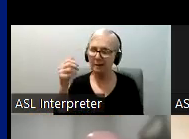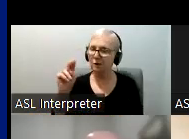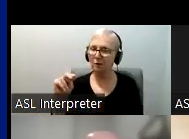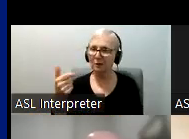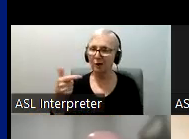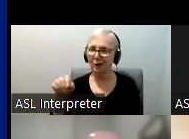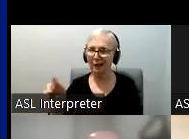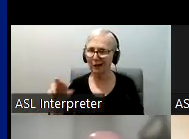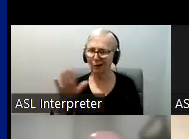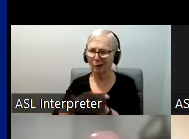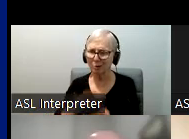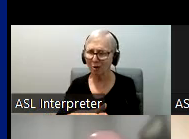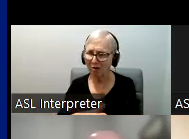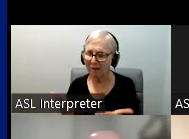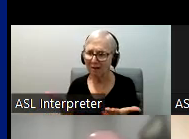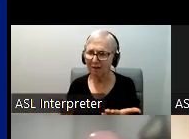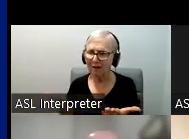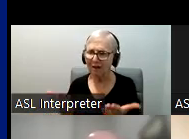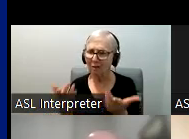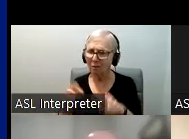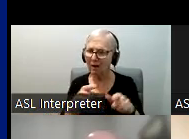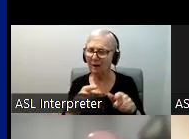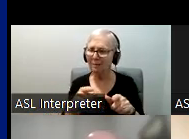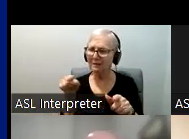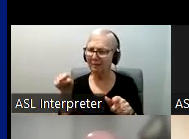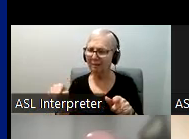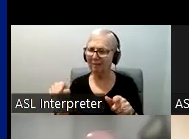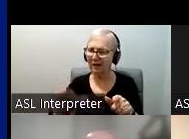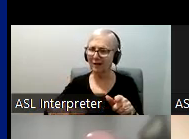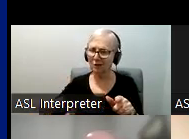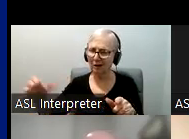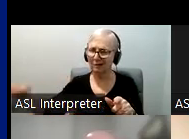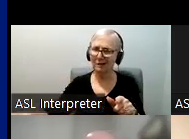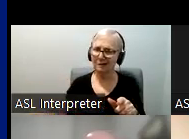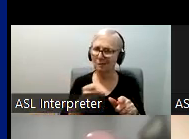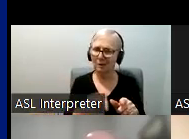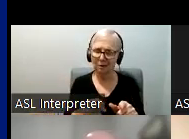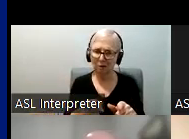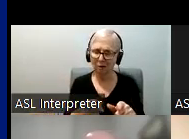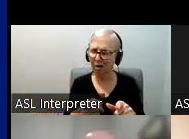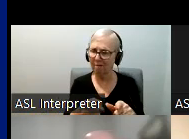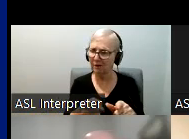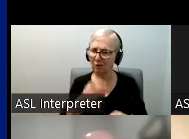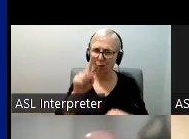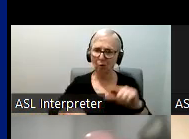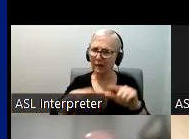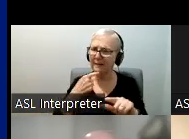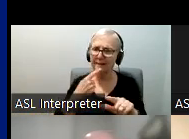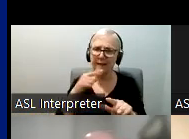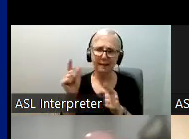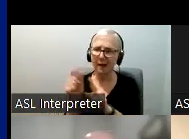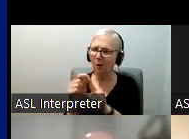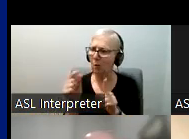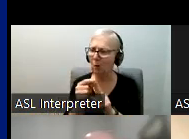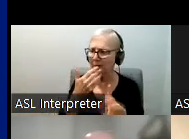school. So what happens is that child gets pulled into the office and say, hey, you can't say that word. It's